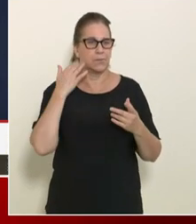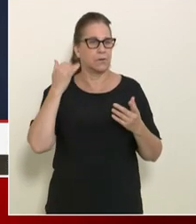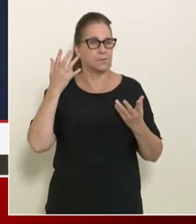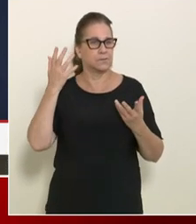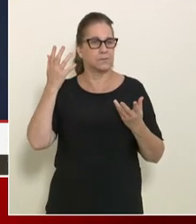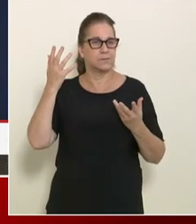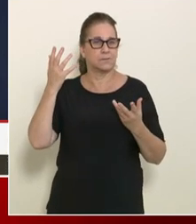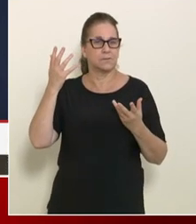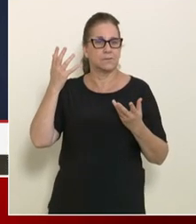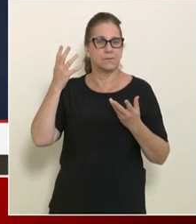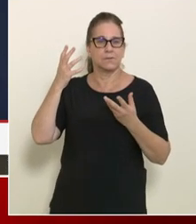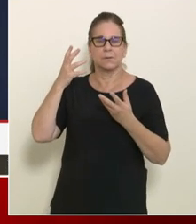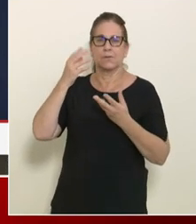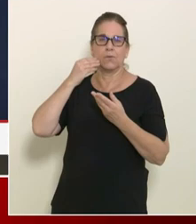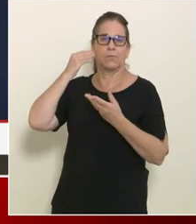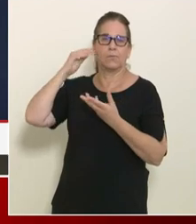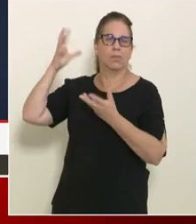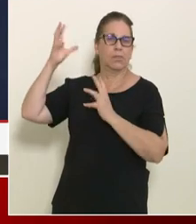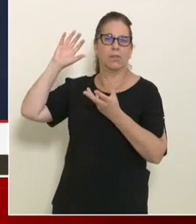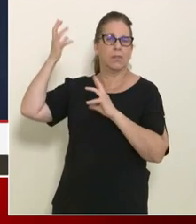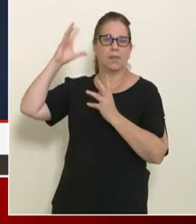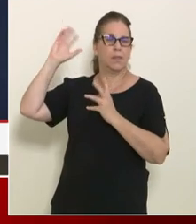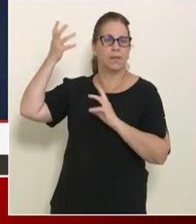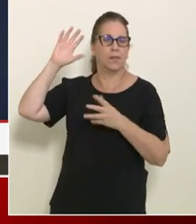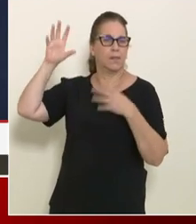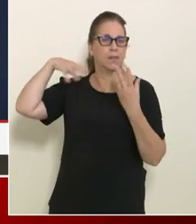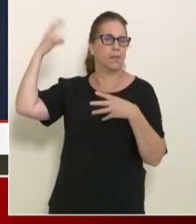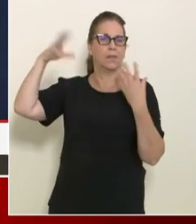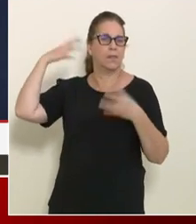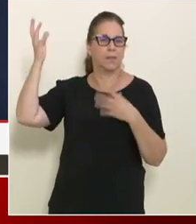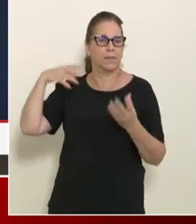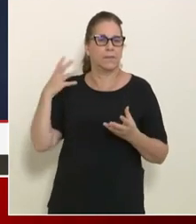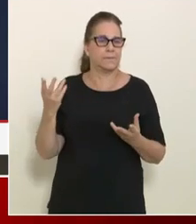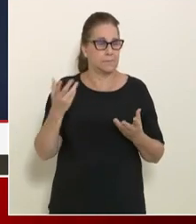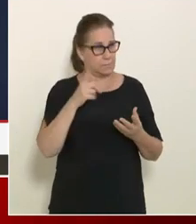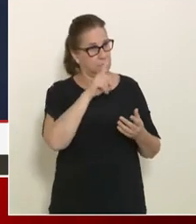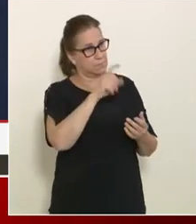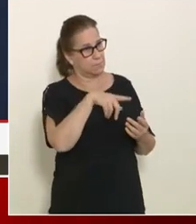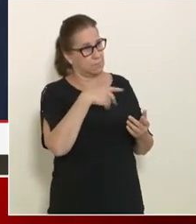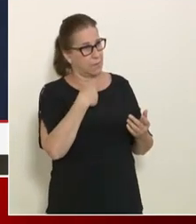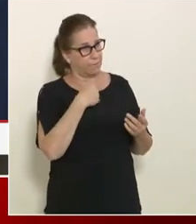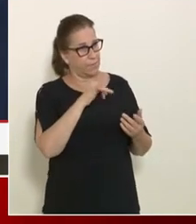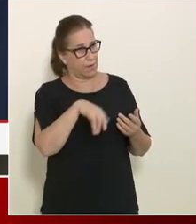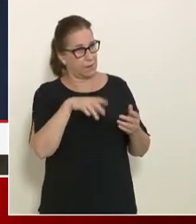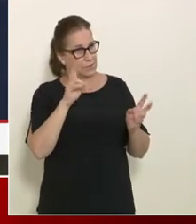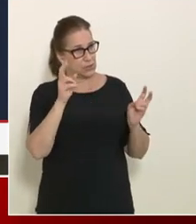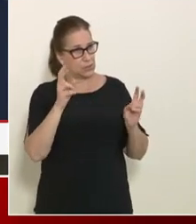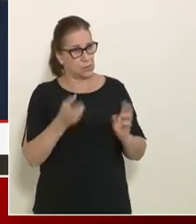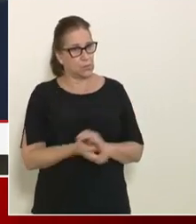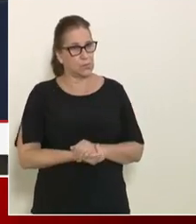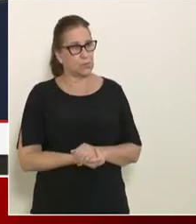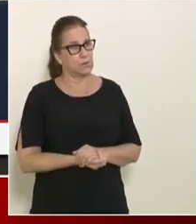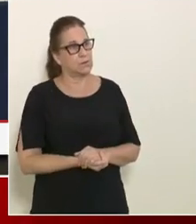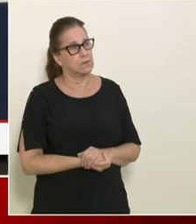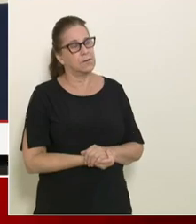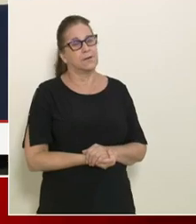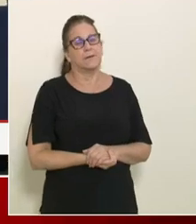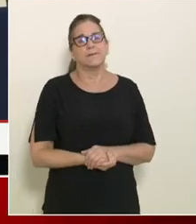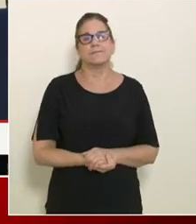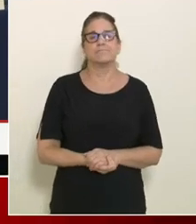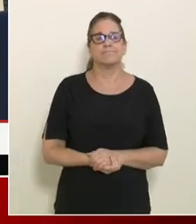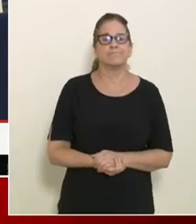days. Do you have any mechanisms in order to address that? So what you're describing, we